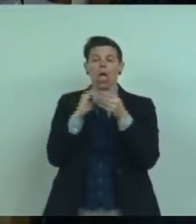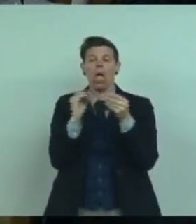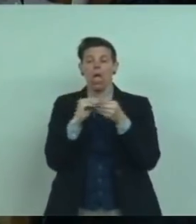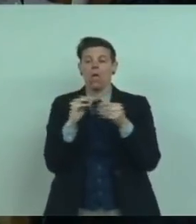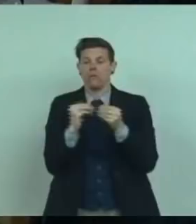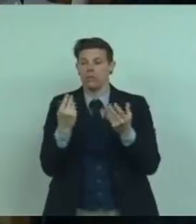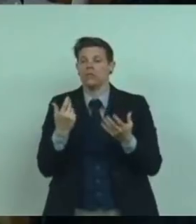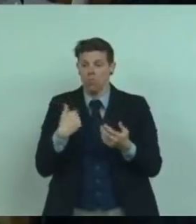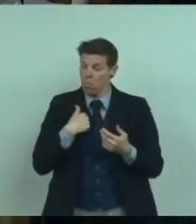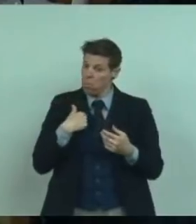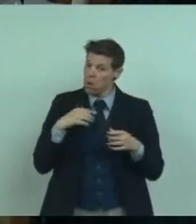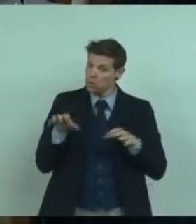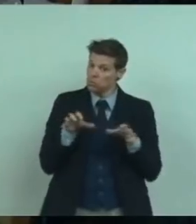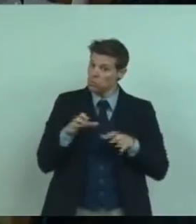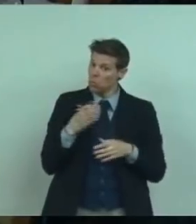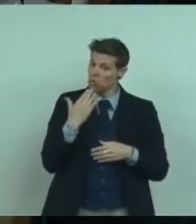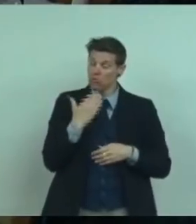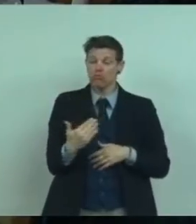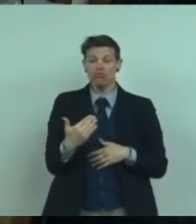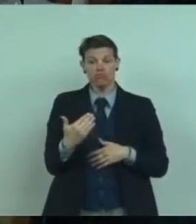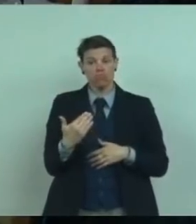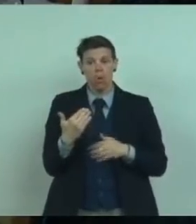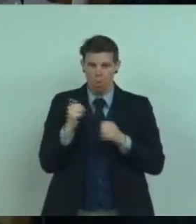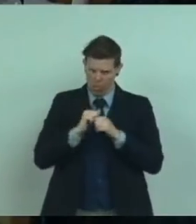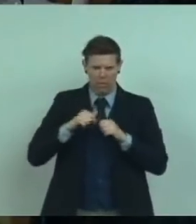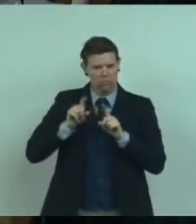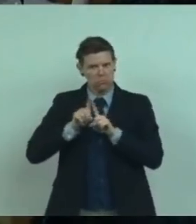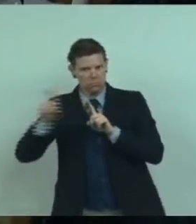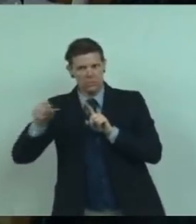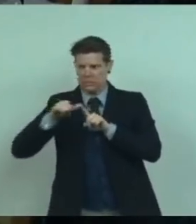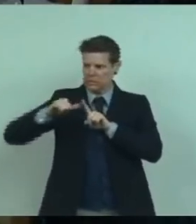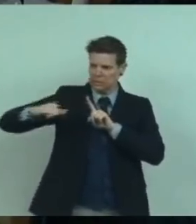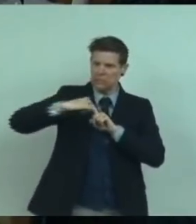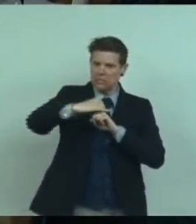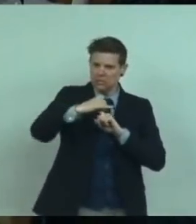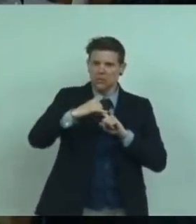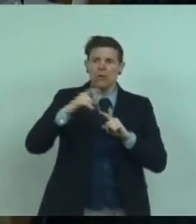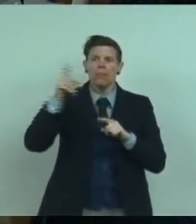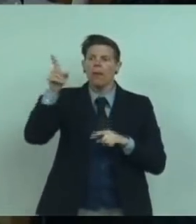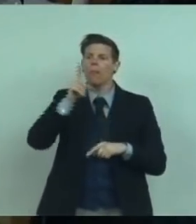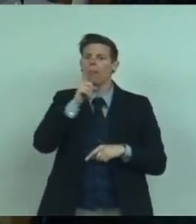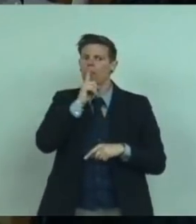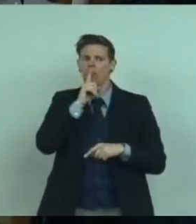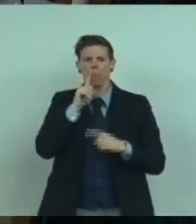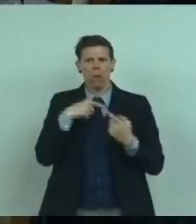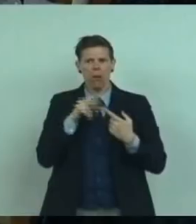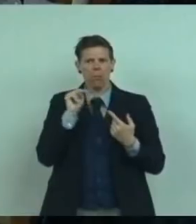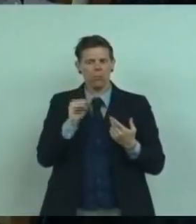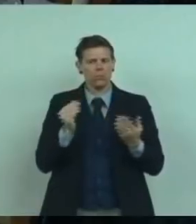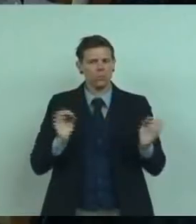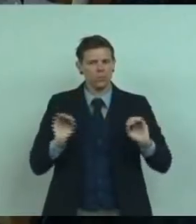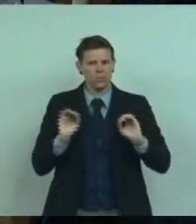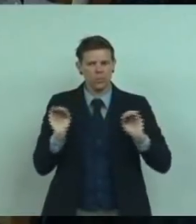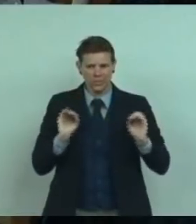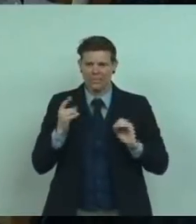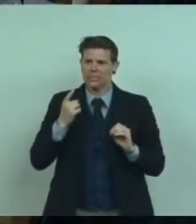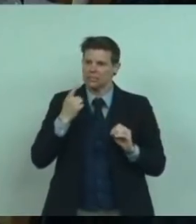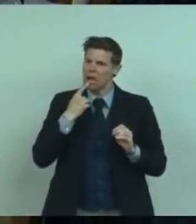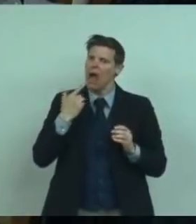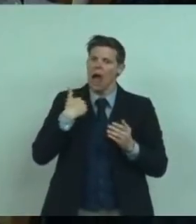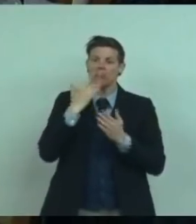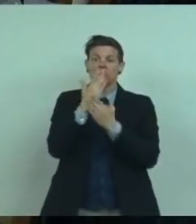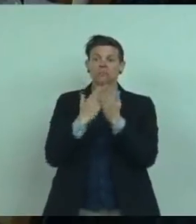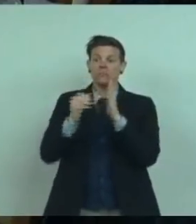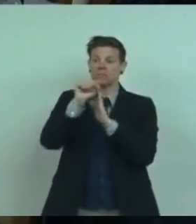New Mexico was not named, it was said that that states that have a lower than 5% positive rate are doing well. As of